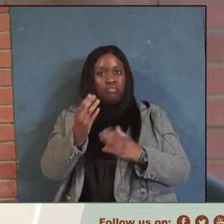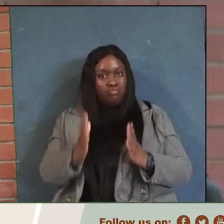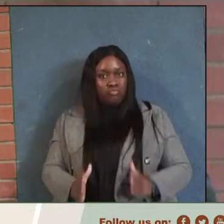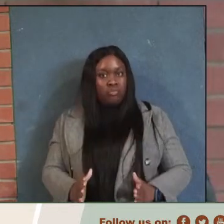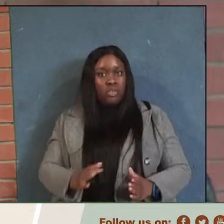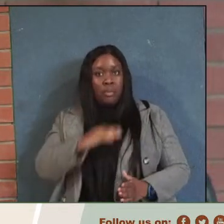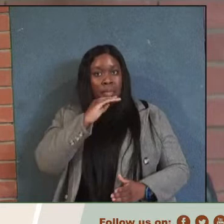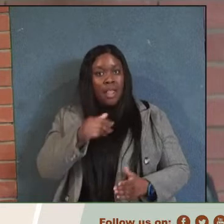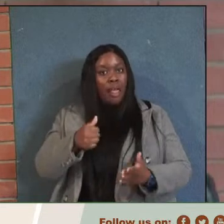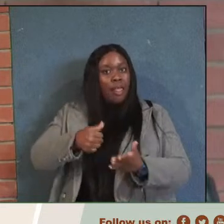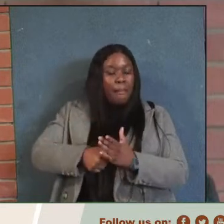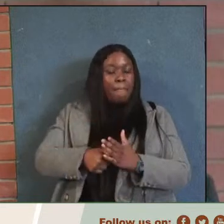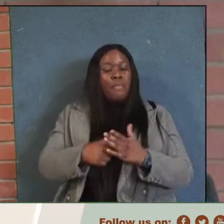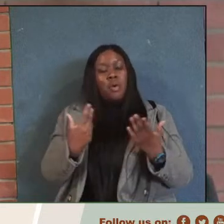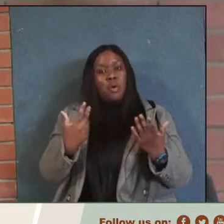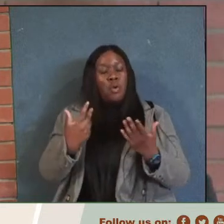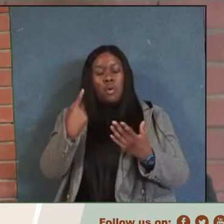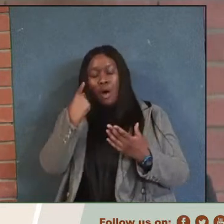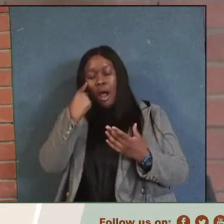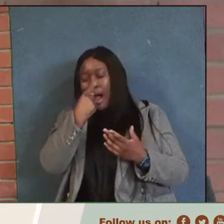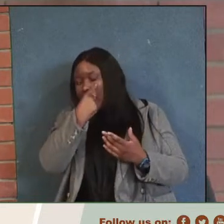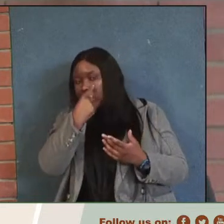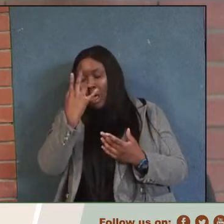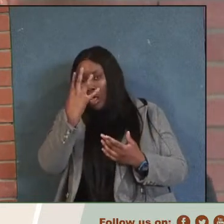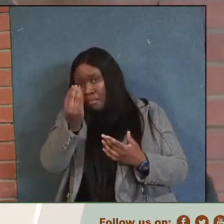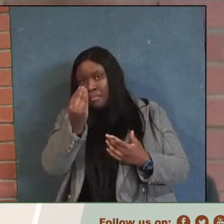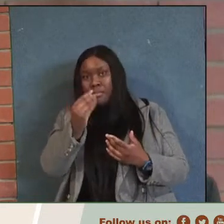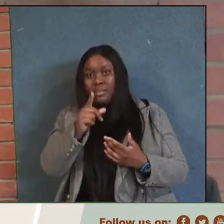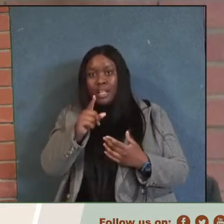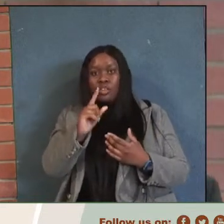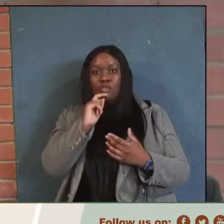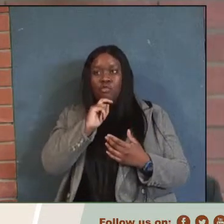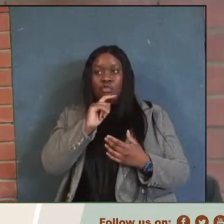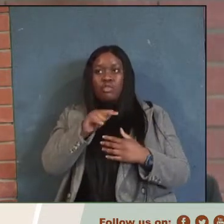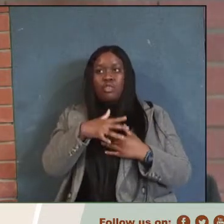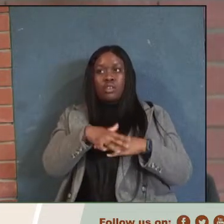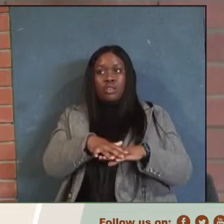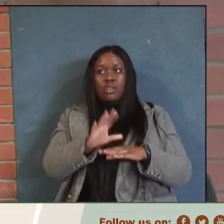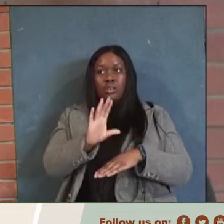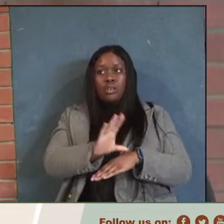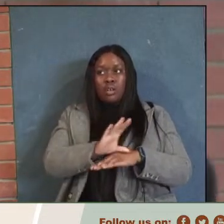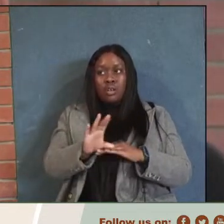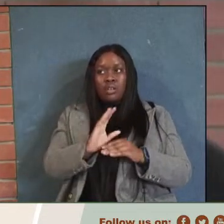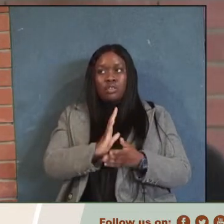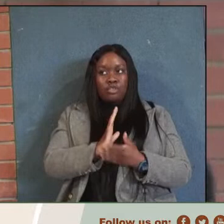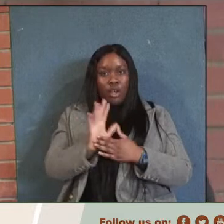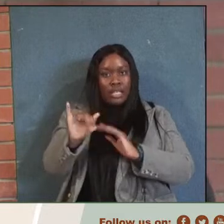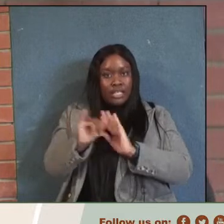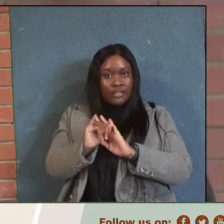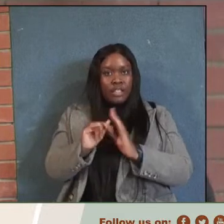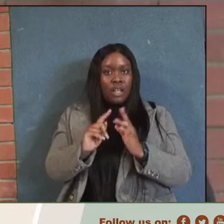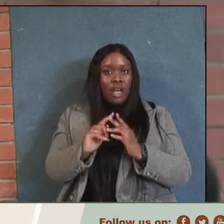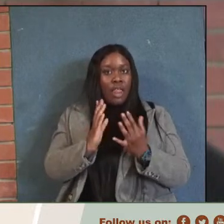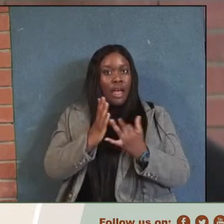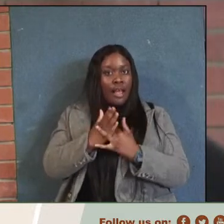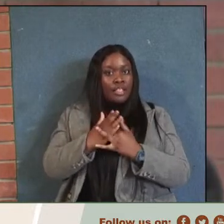authentication is used in computer science as a form of identification and access control. It is also used to identify